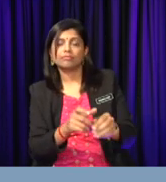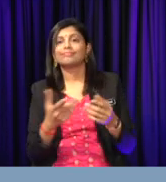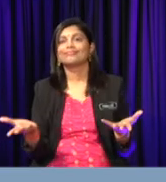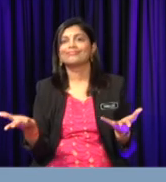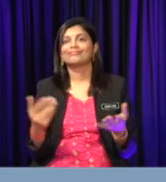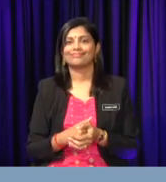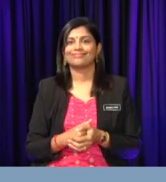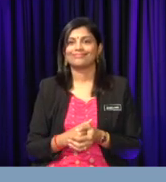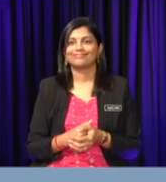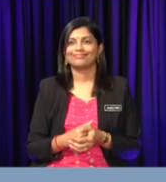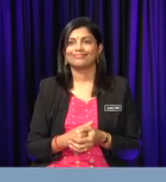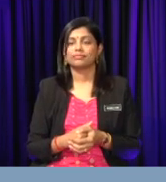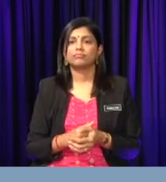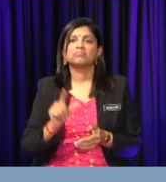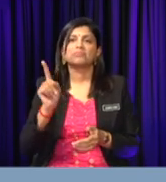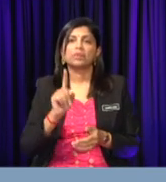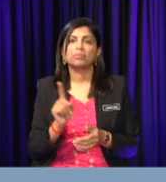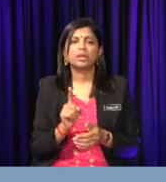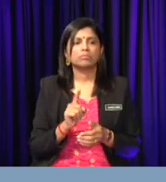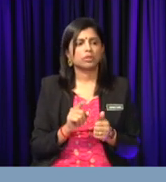time saving. You can do it anytime.